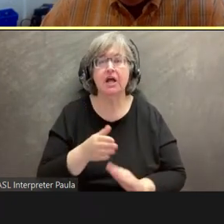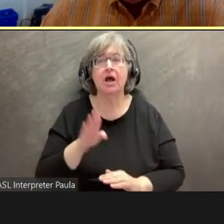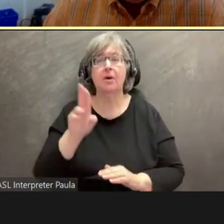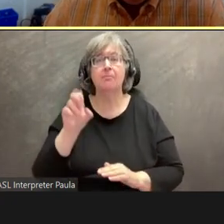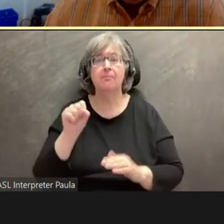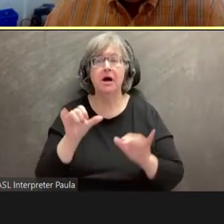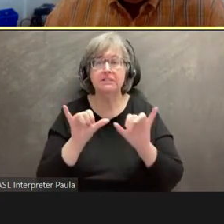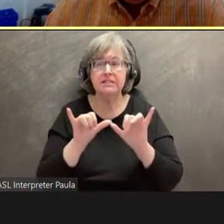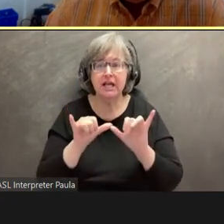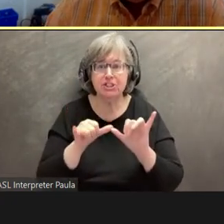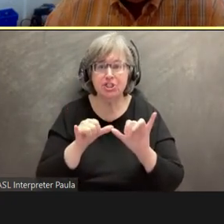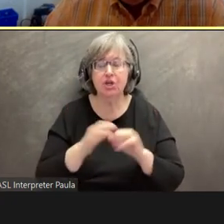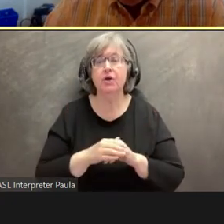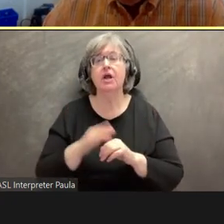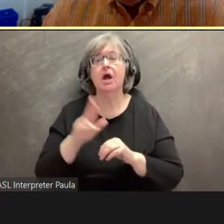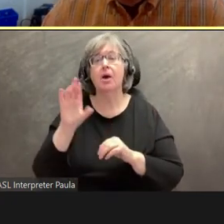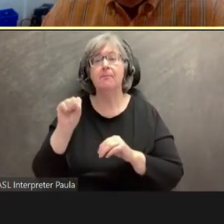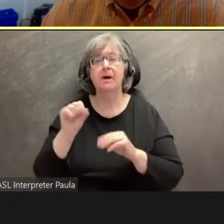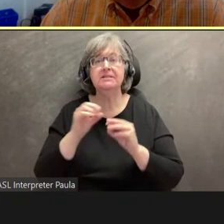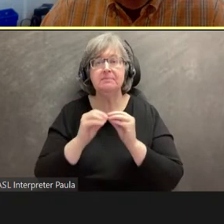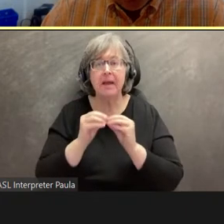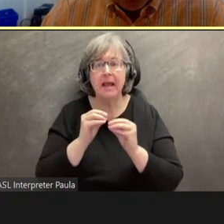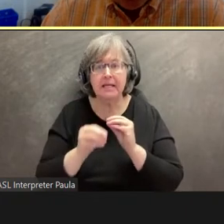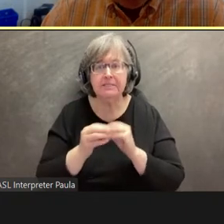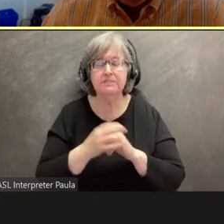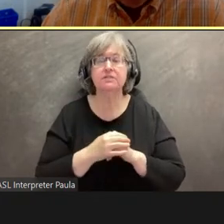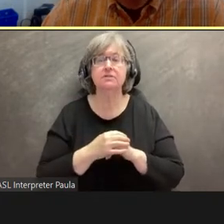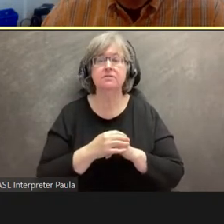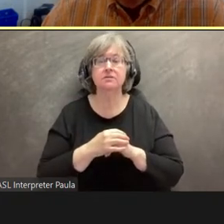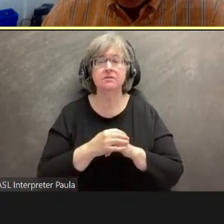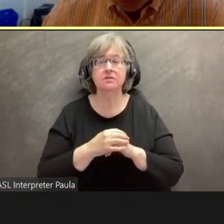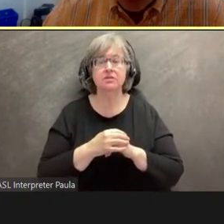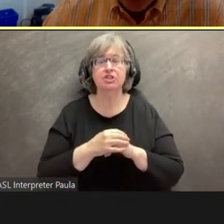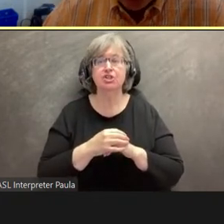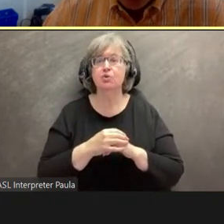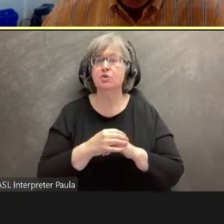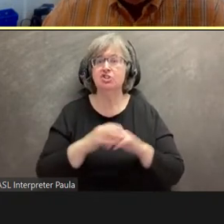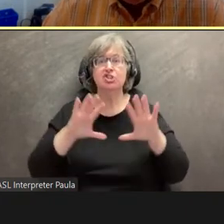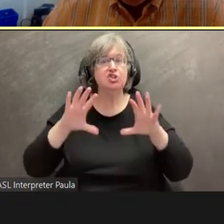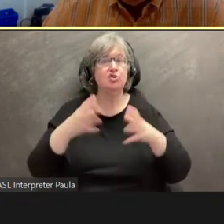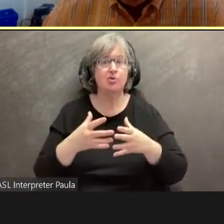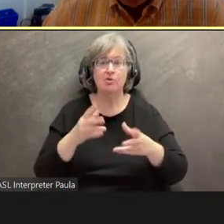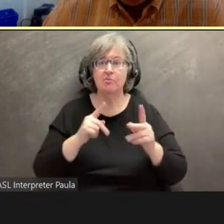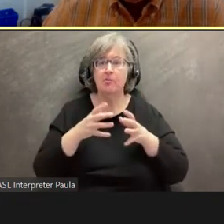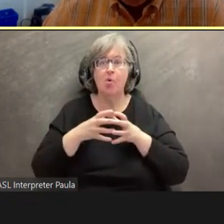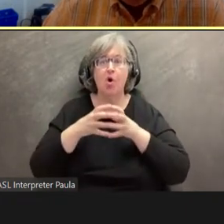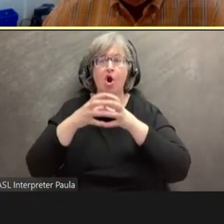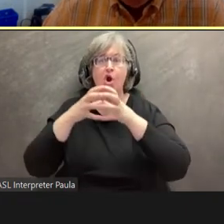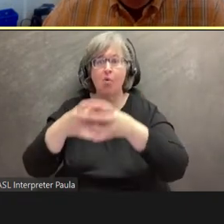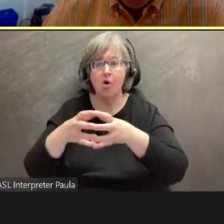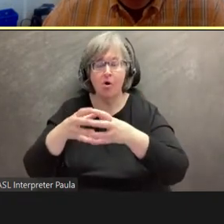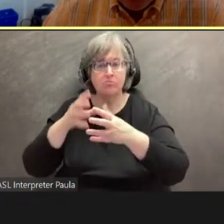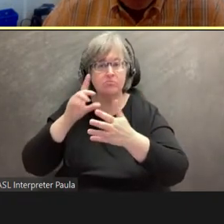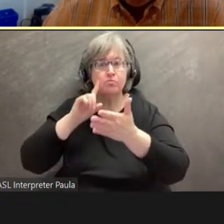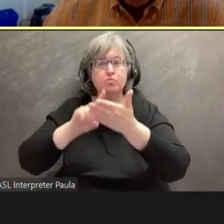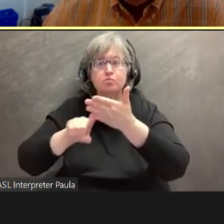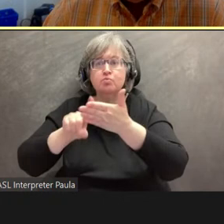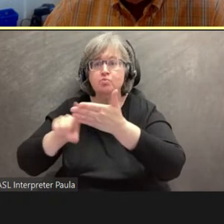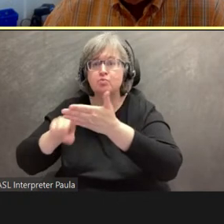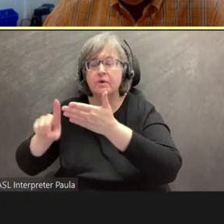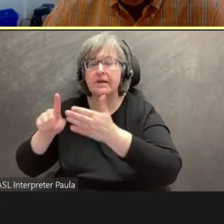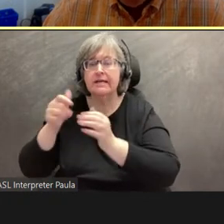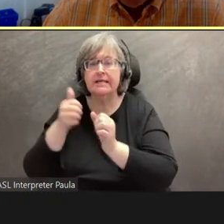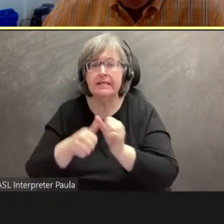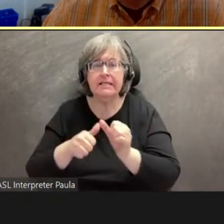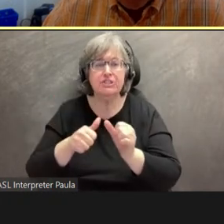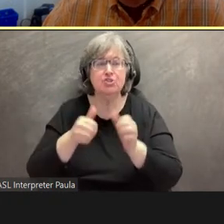and bus maintenance, and there'll be a whole committee of people that will go out and look at each